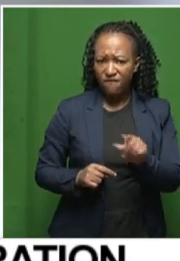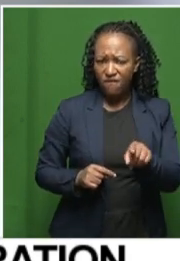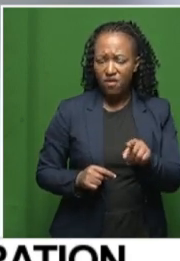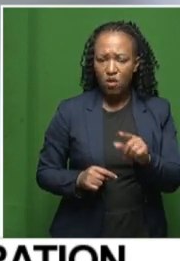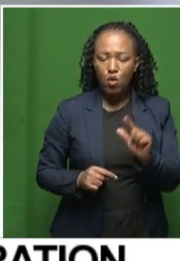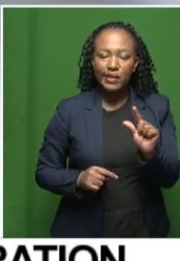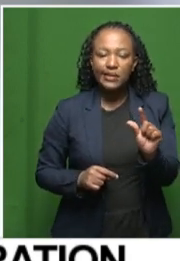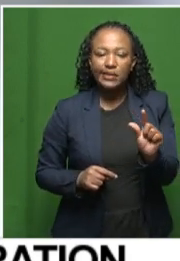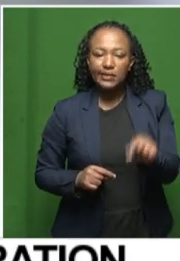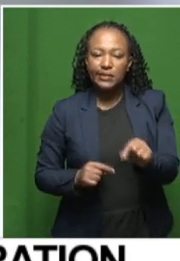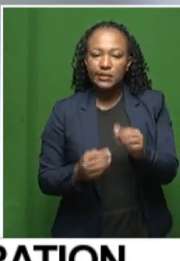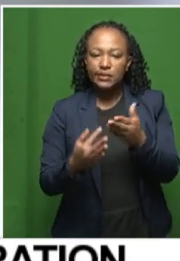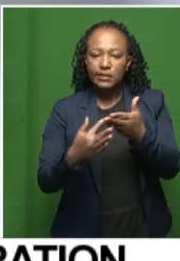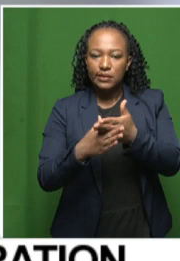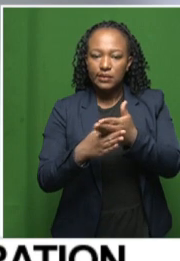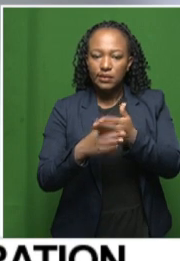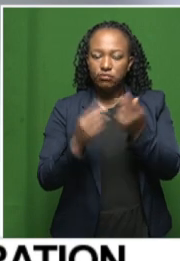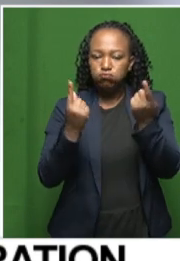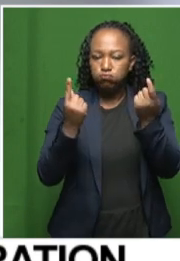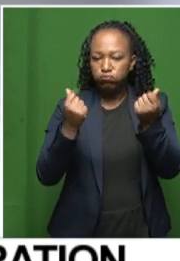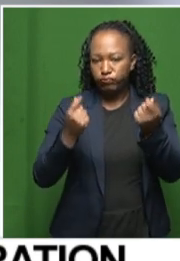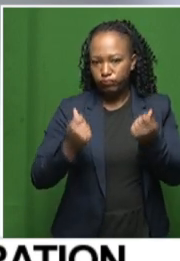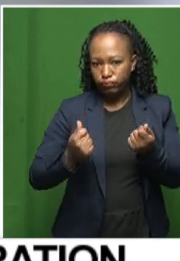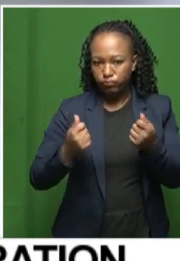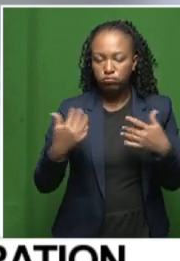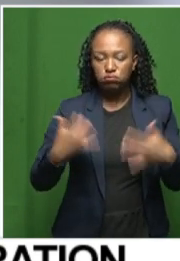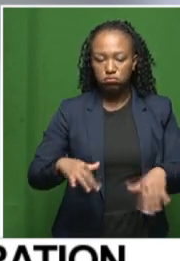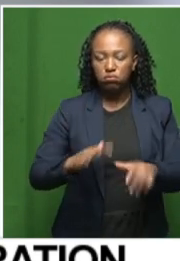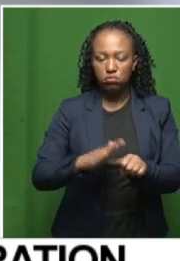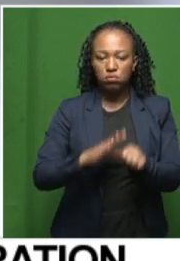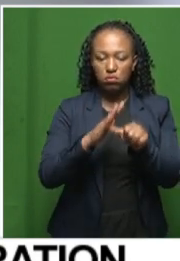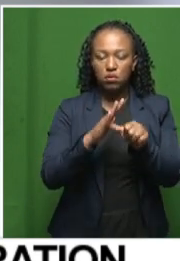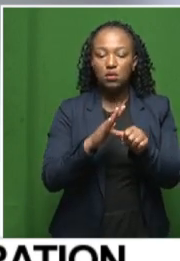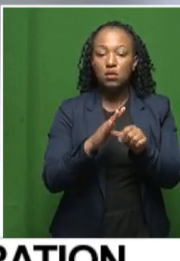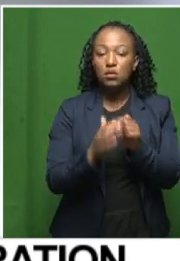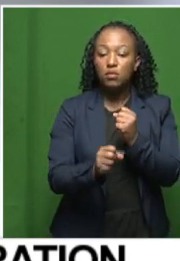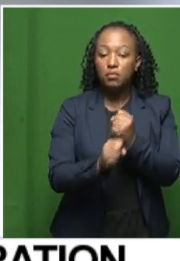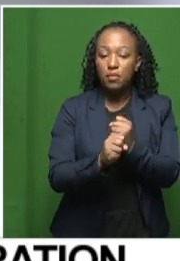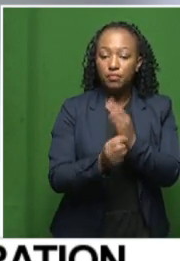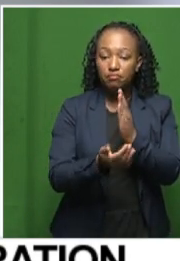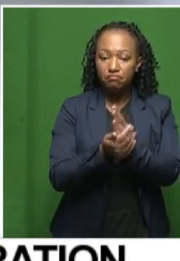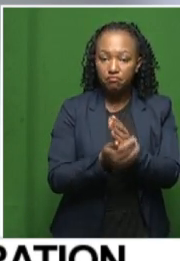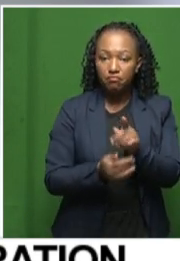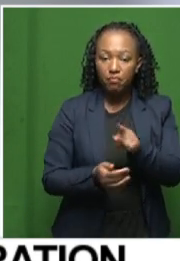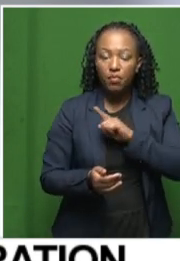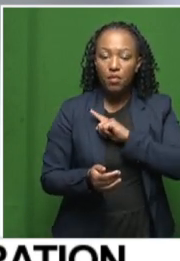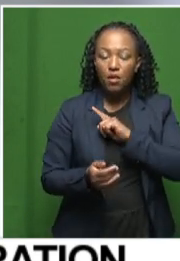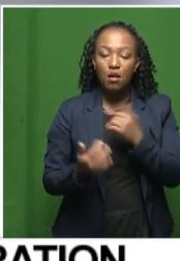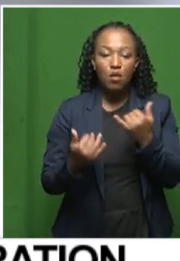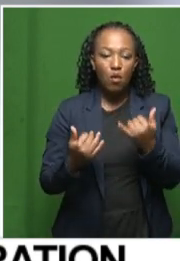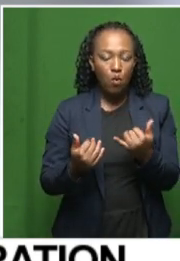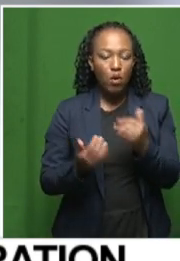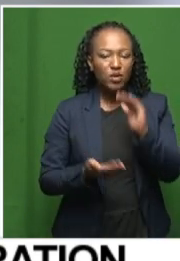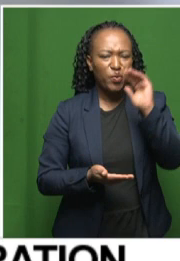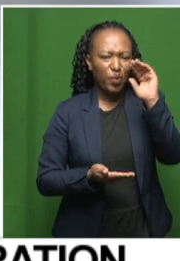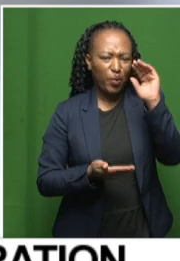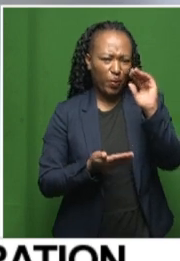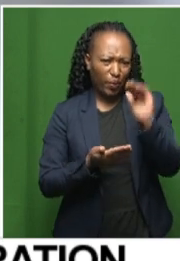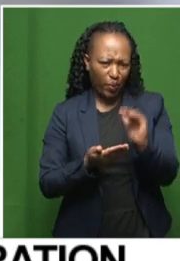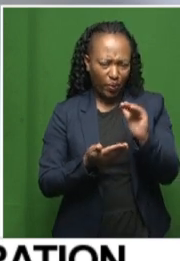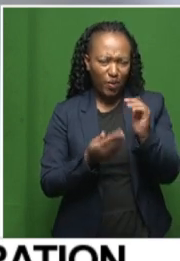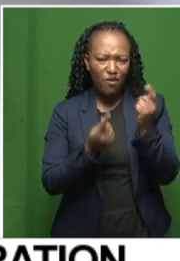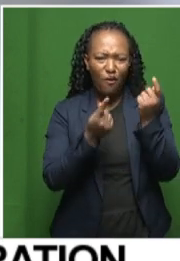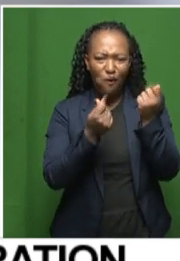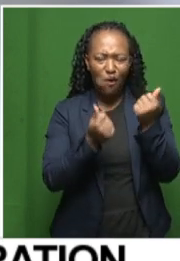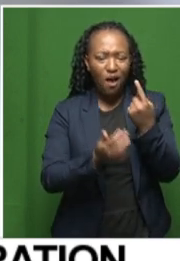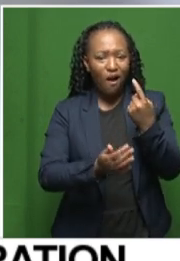cheap access to capital is ultimately critical in ensuring that through reducing the upfront capital cost